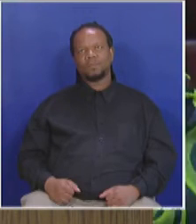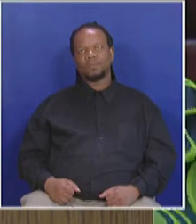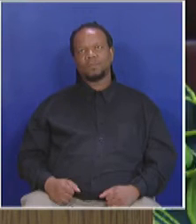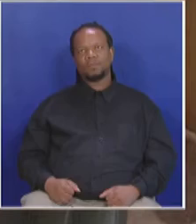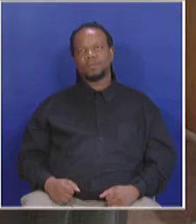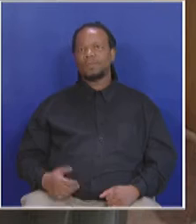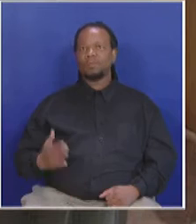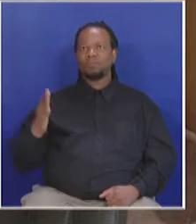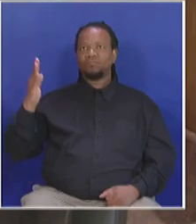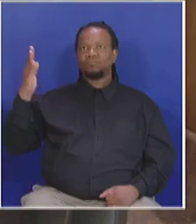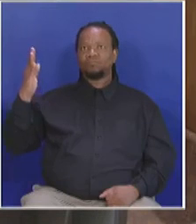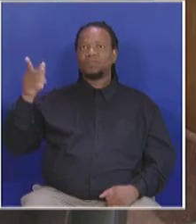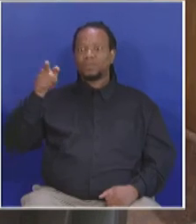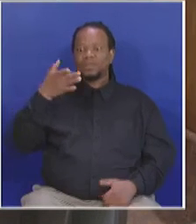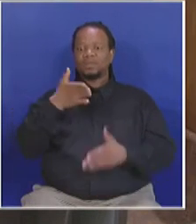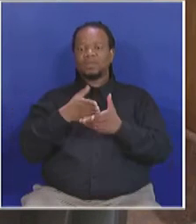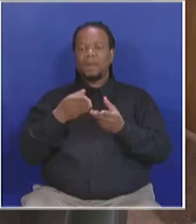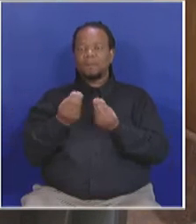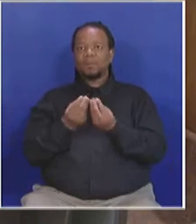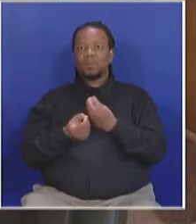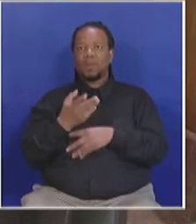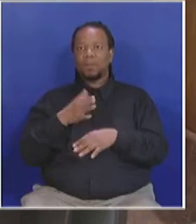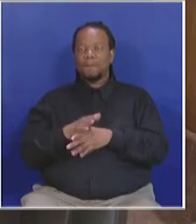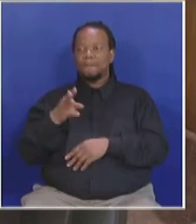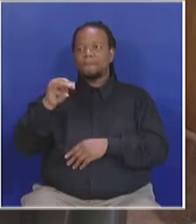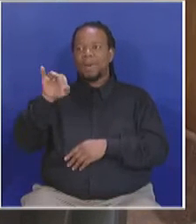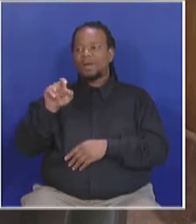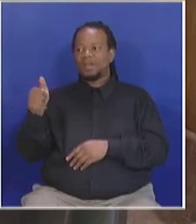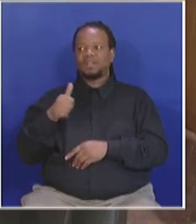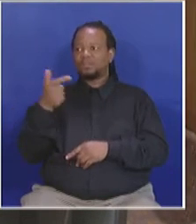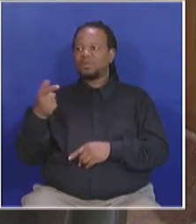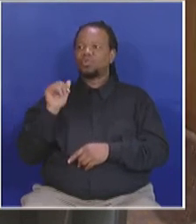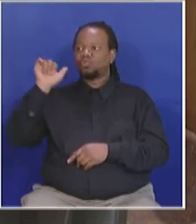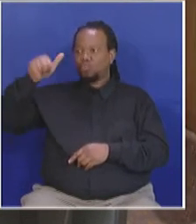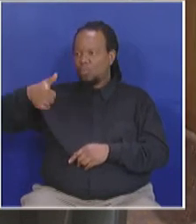On something that needs to be done today. Honorable Matheus, I'm not coming back to you tomorrow.